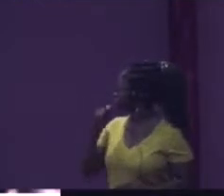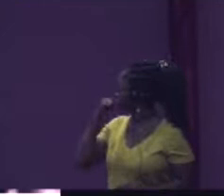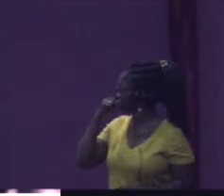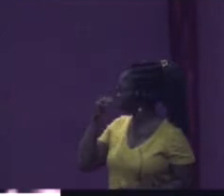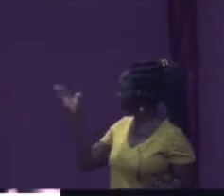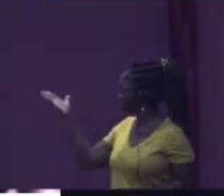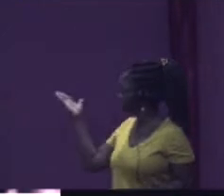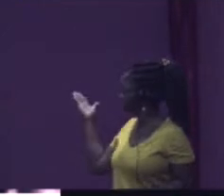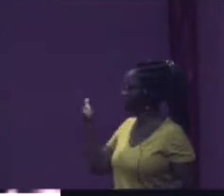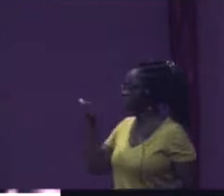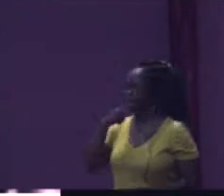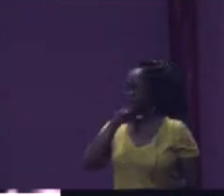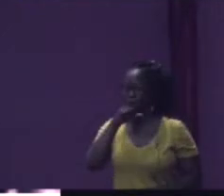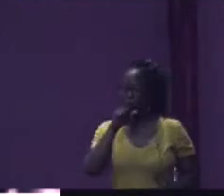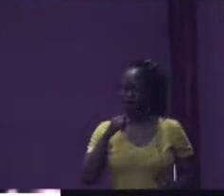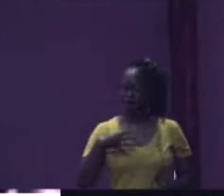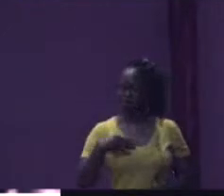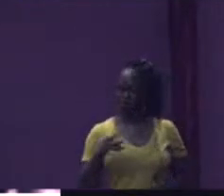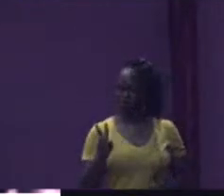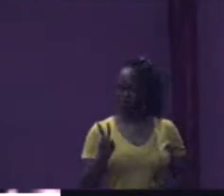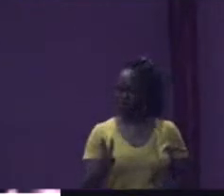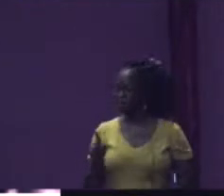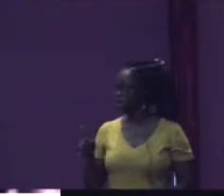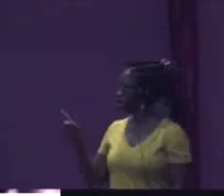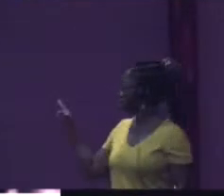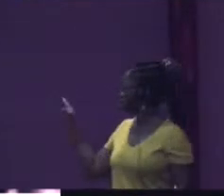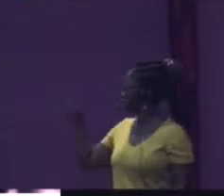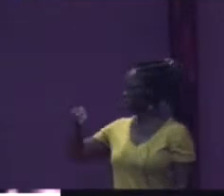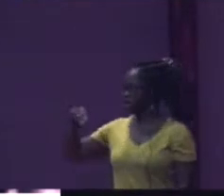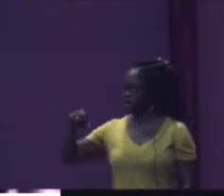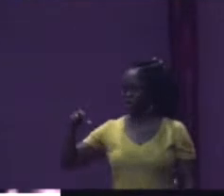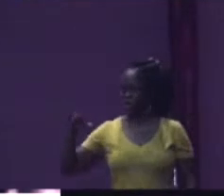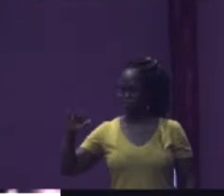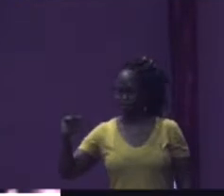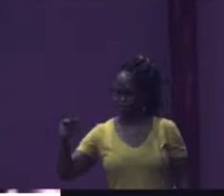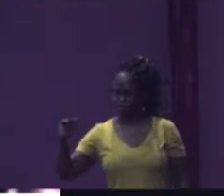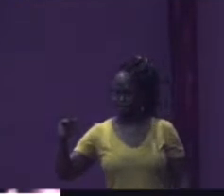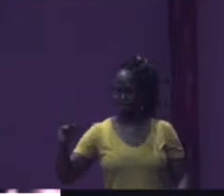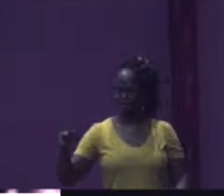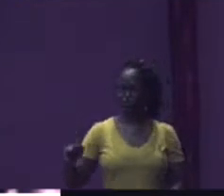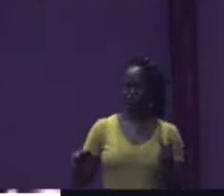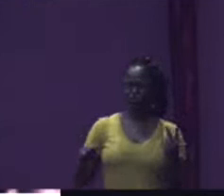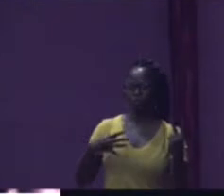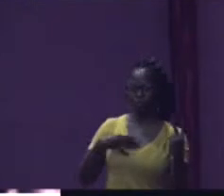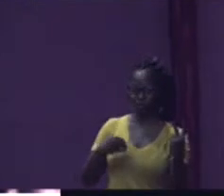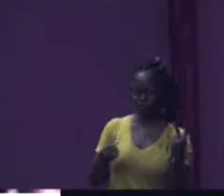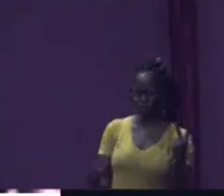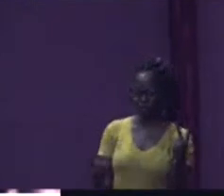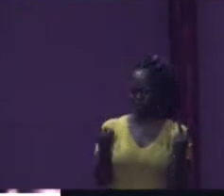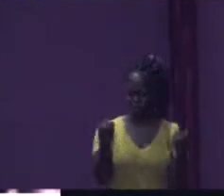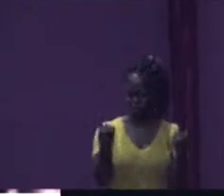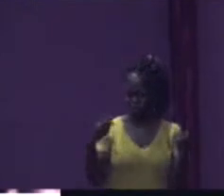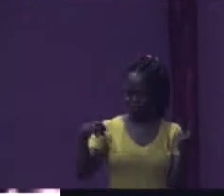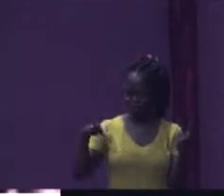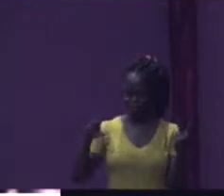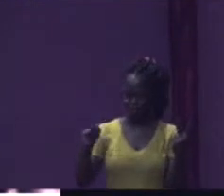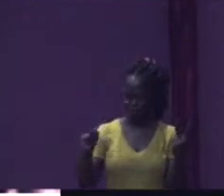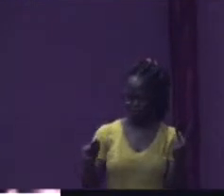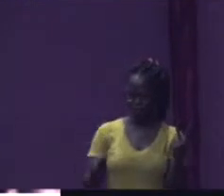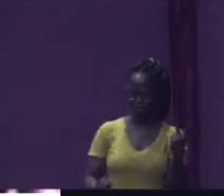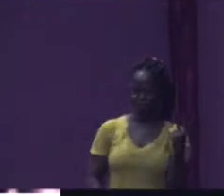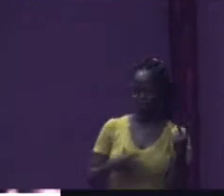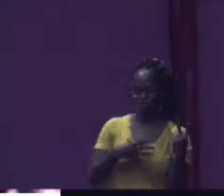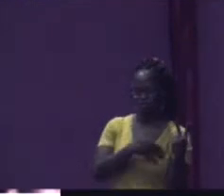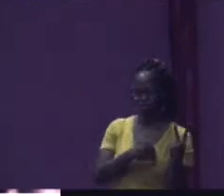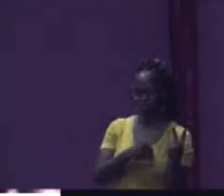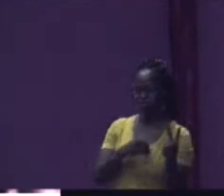This was Maria. This is two of her daughters who she has delivered their